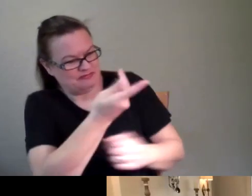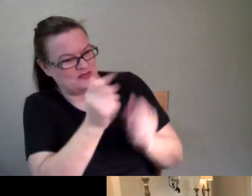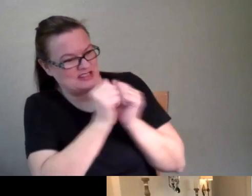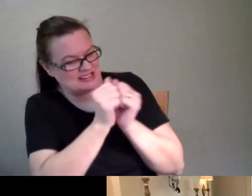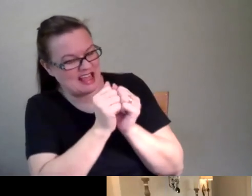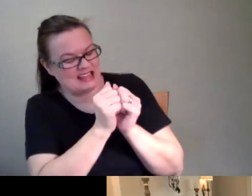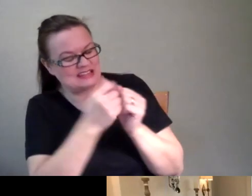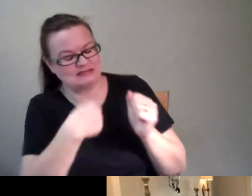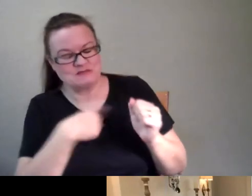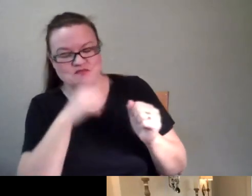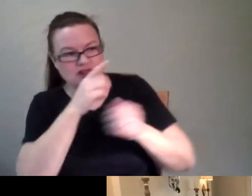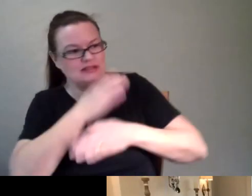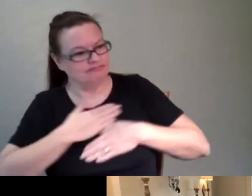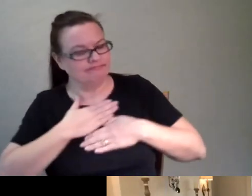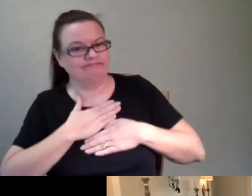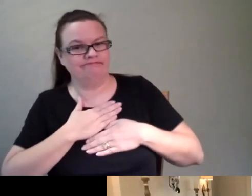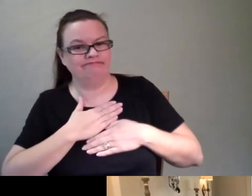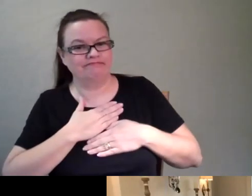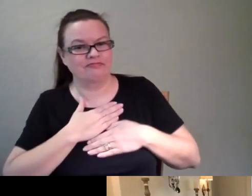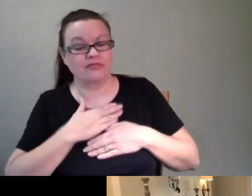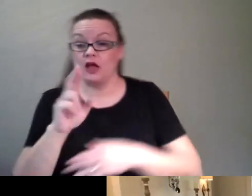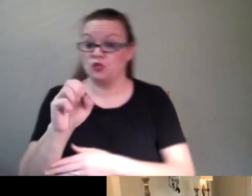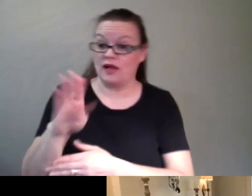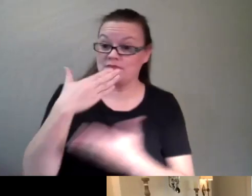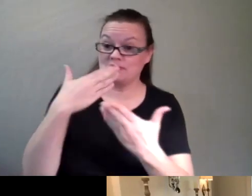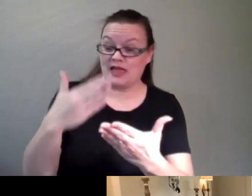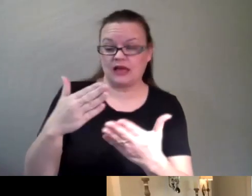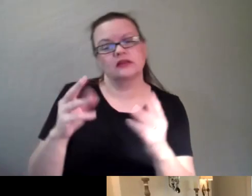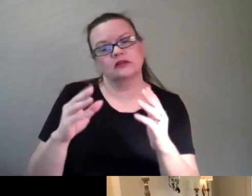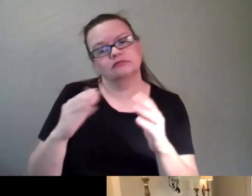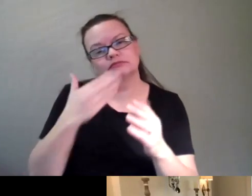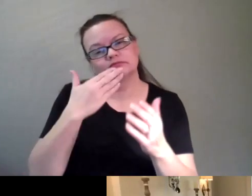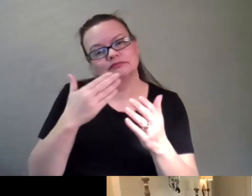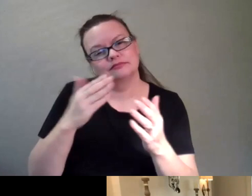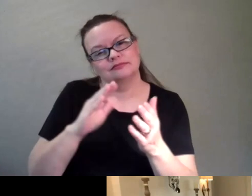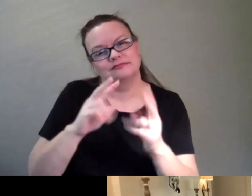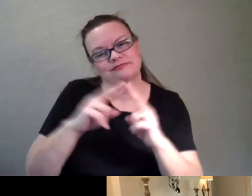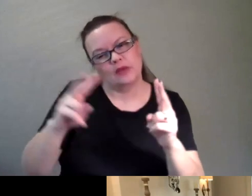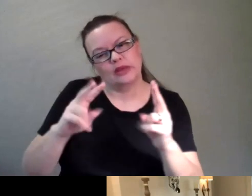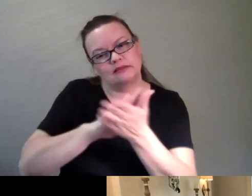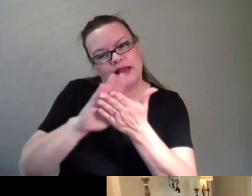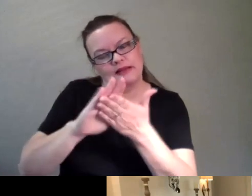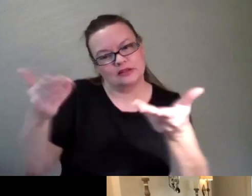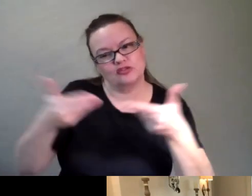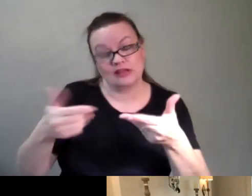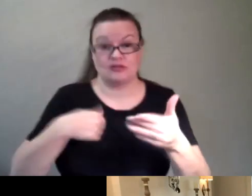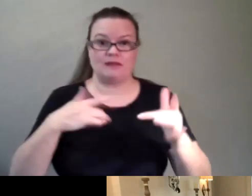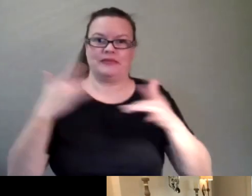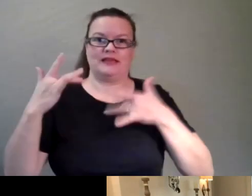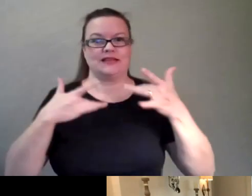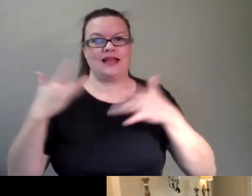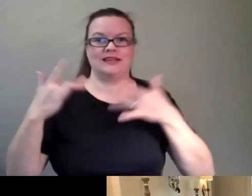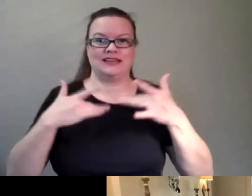me in this. And Rob, thank you for that very generous introduction. I'm very, very excited at